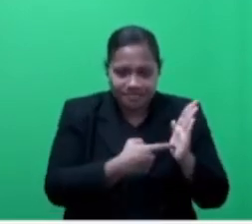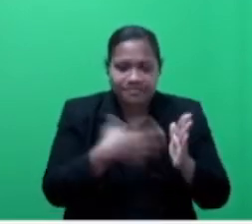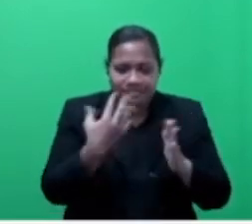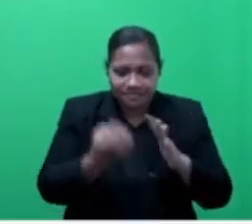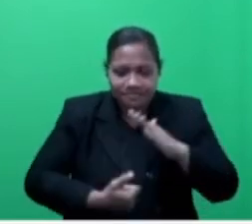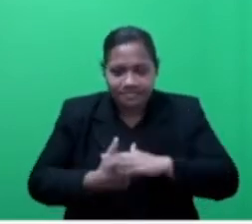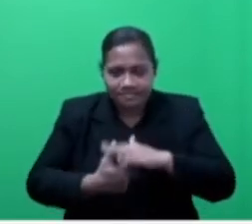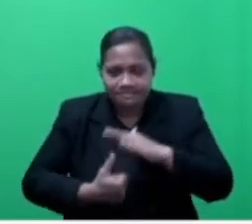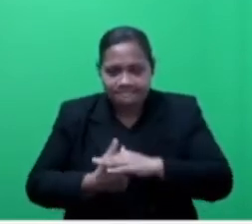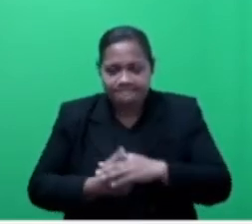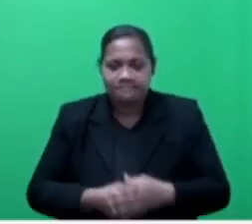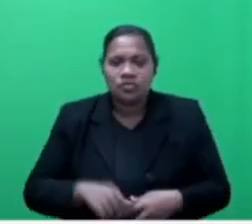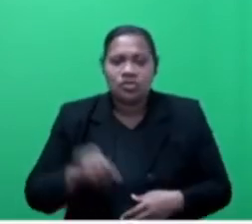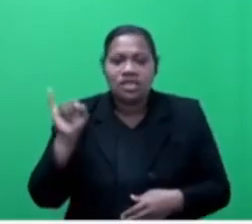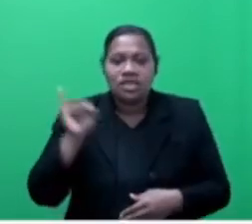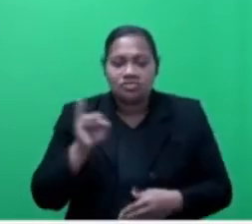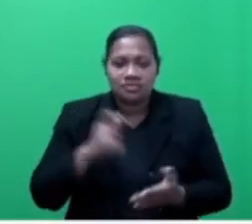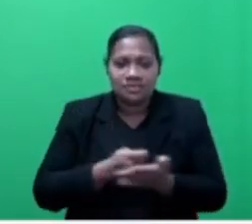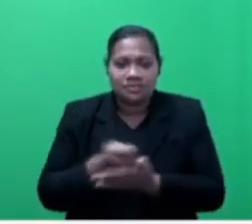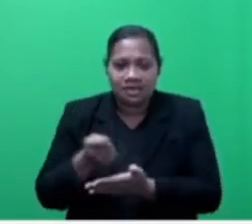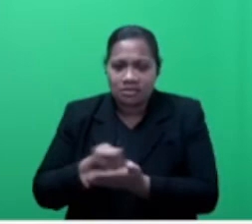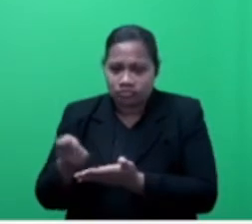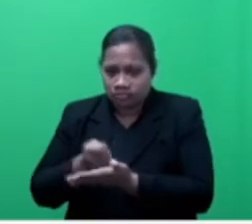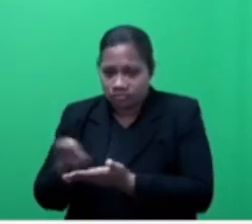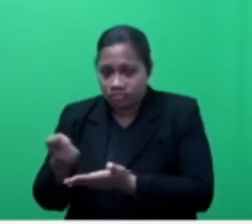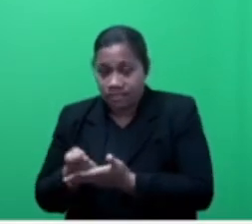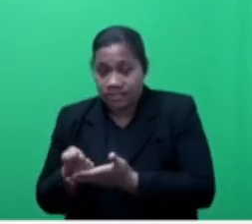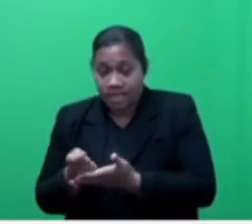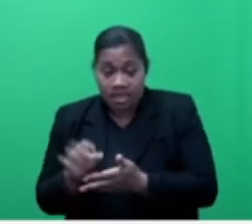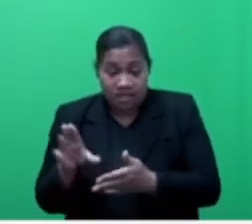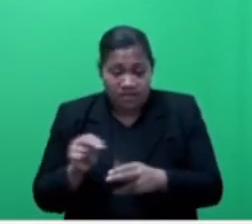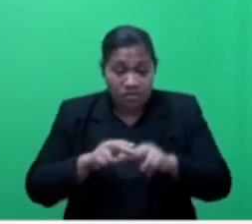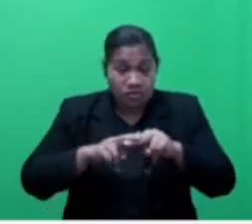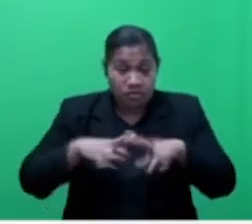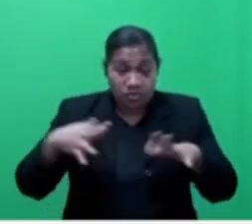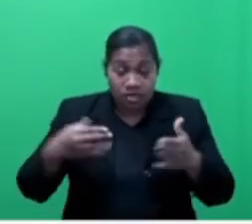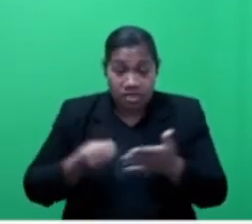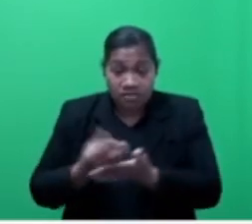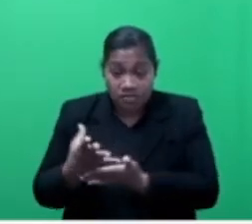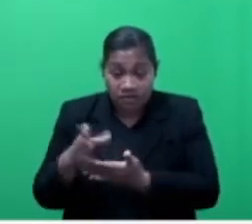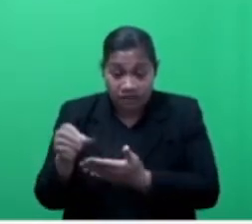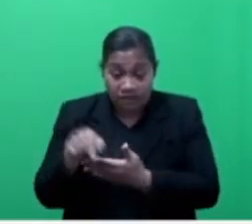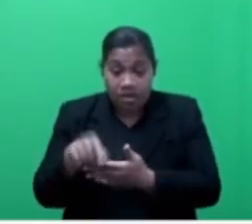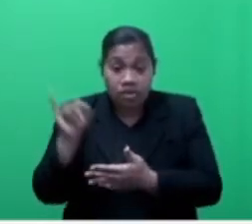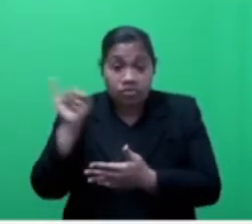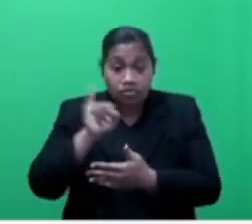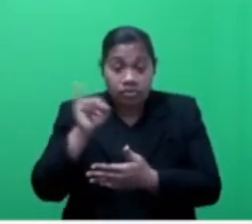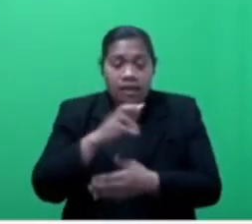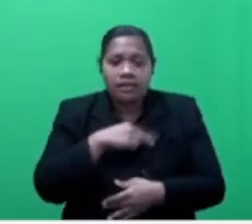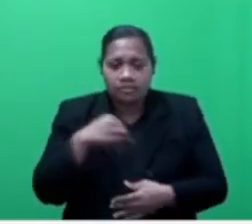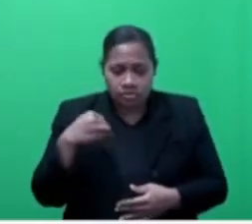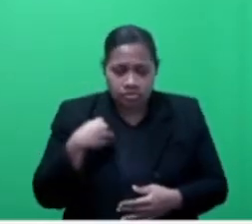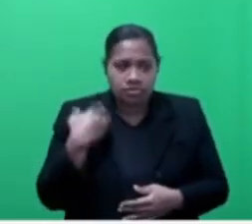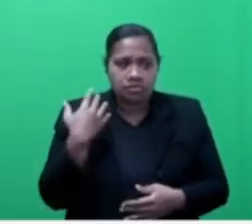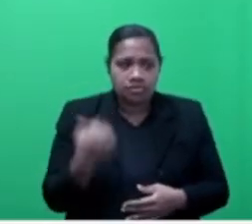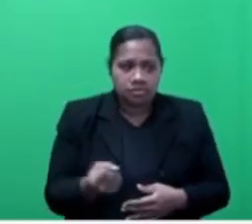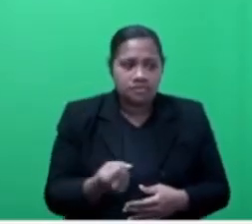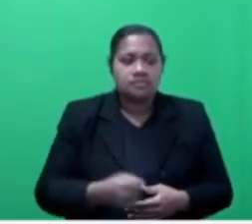the insurance payout. Apart from funeral expenses that is covered by this insurance, the ministry also has